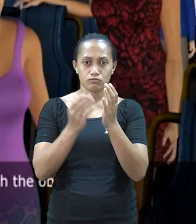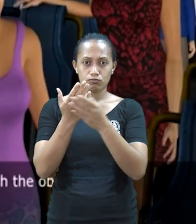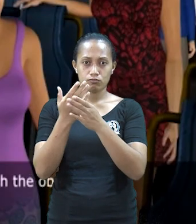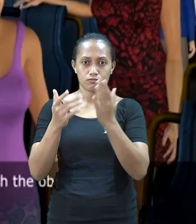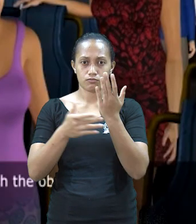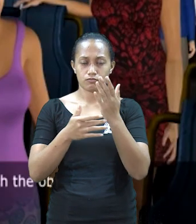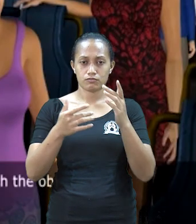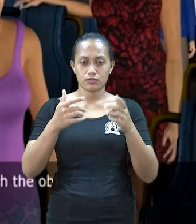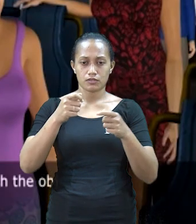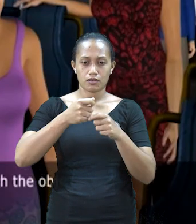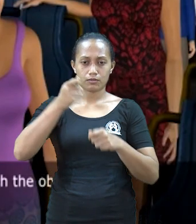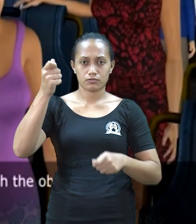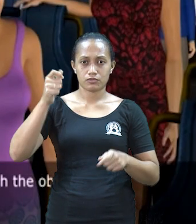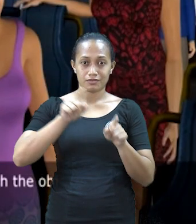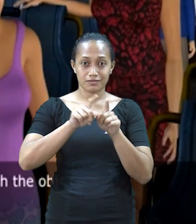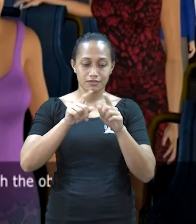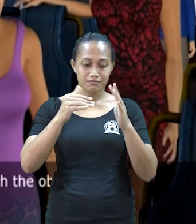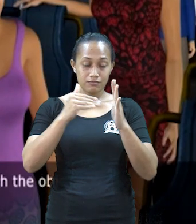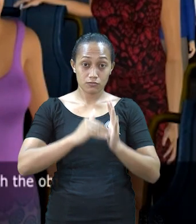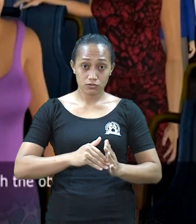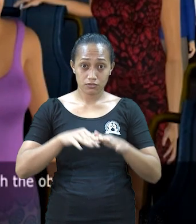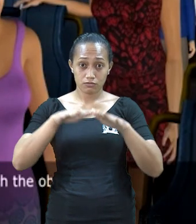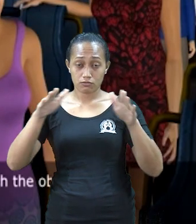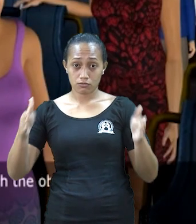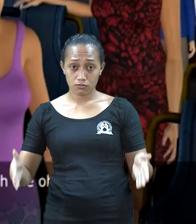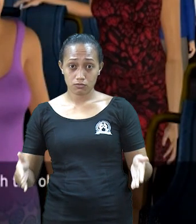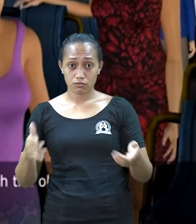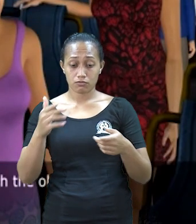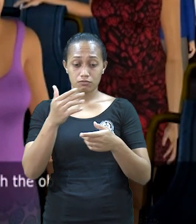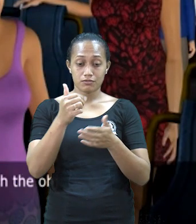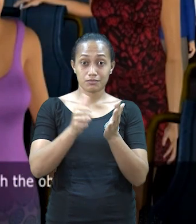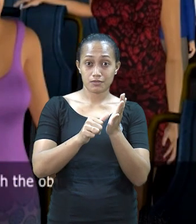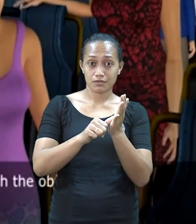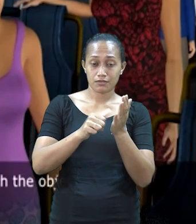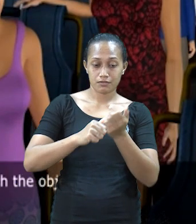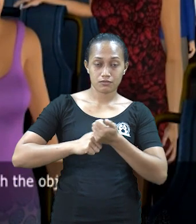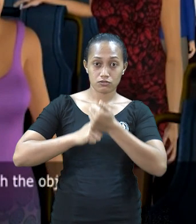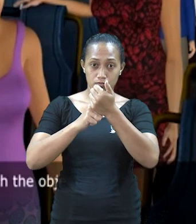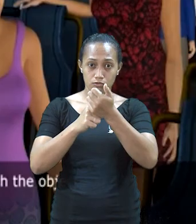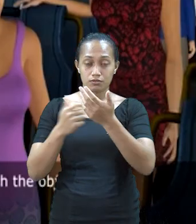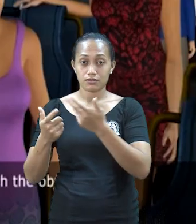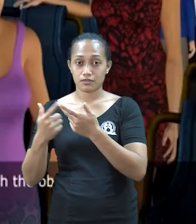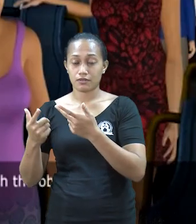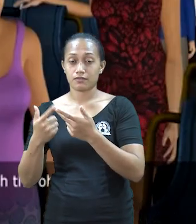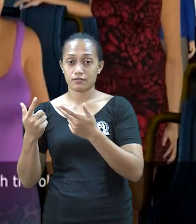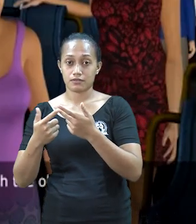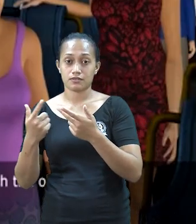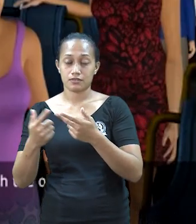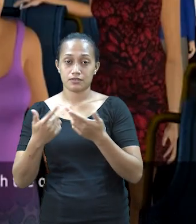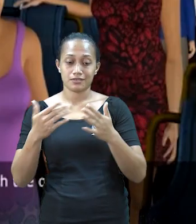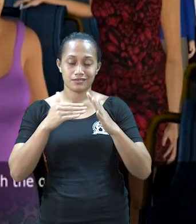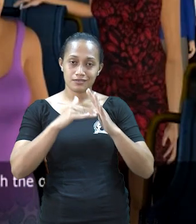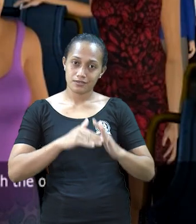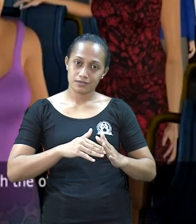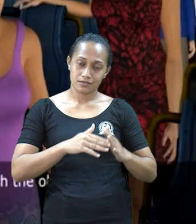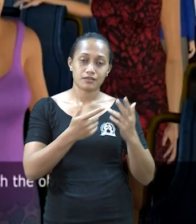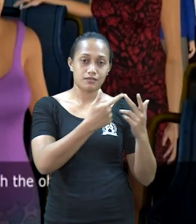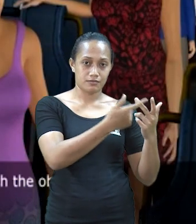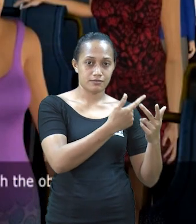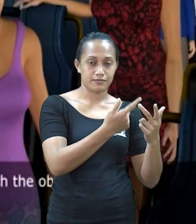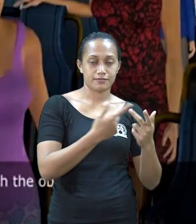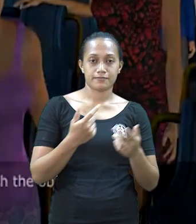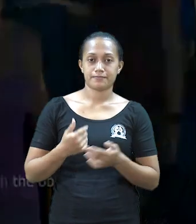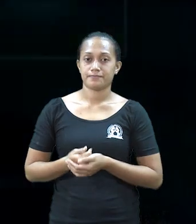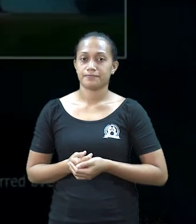we touch the objects like furnitures, coins, supporting rods in buses, seats,